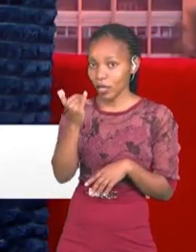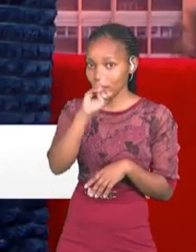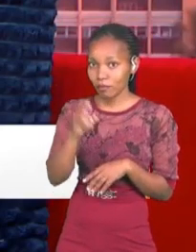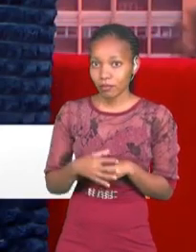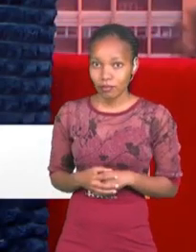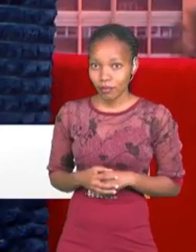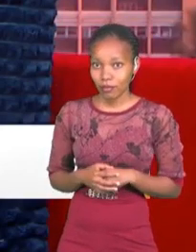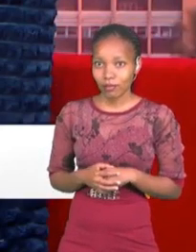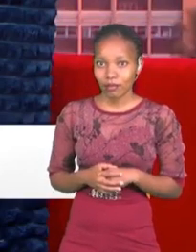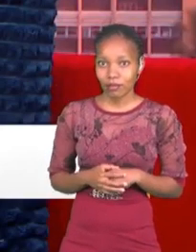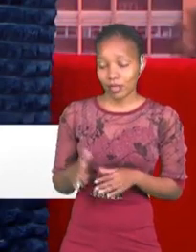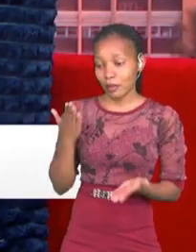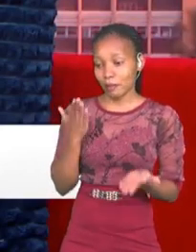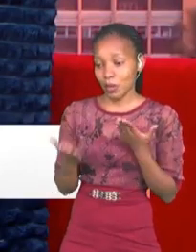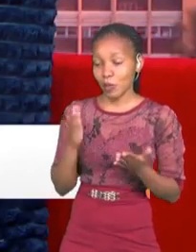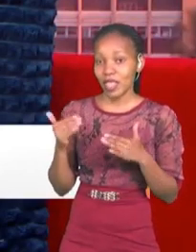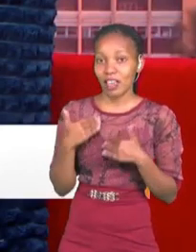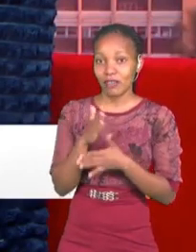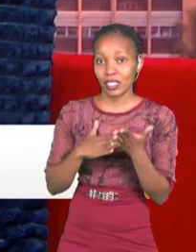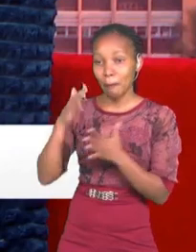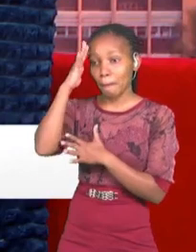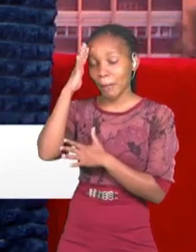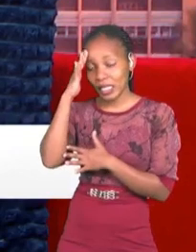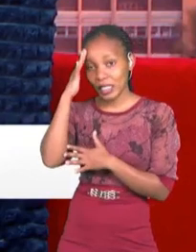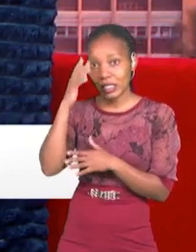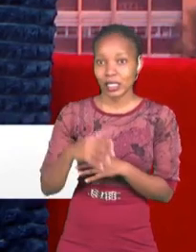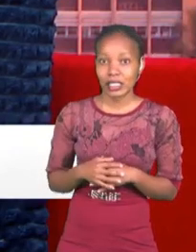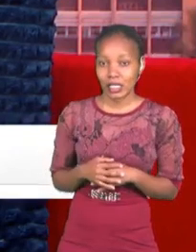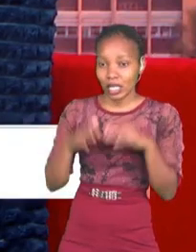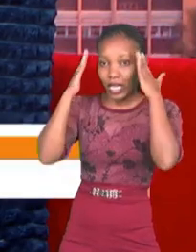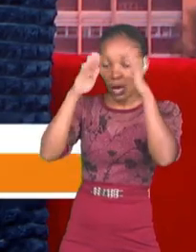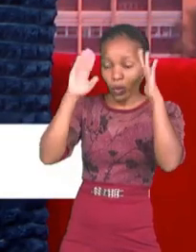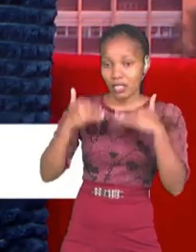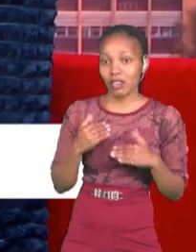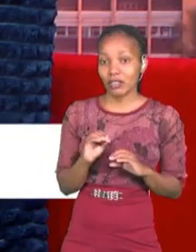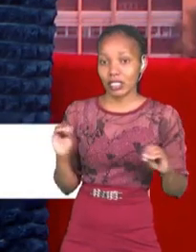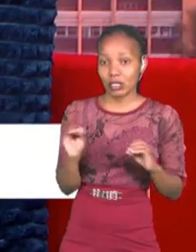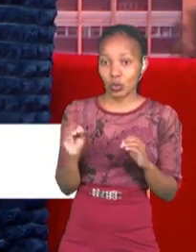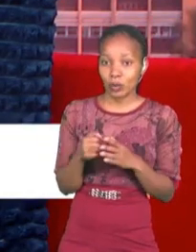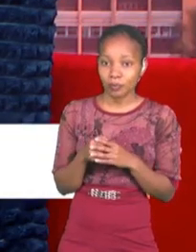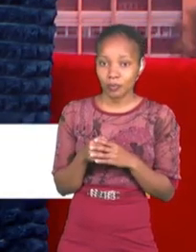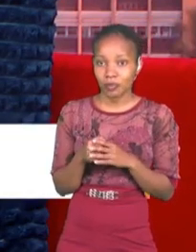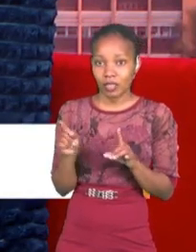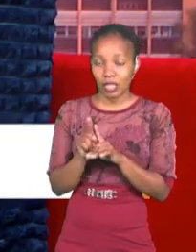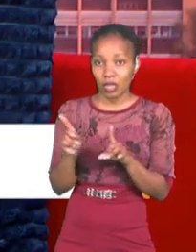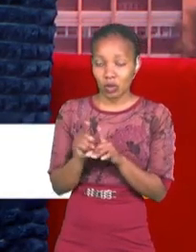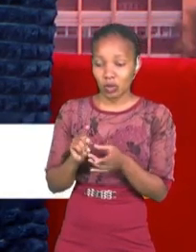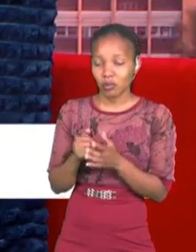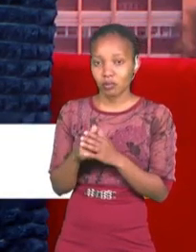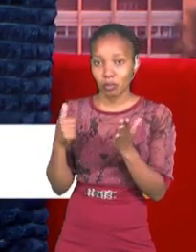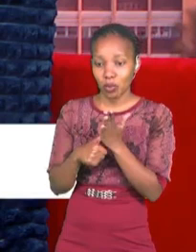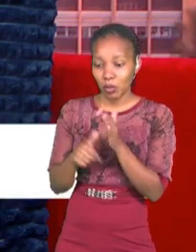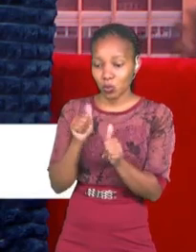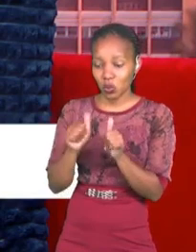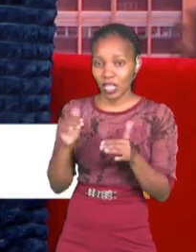Maybe there are some misconceptions. Maybe just lack of awareness. Maybe lack of the complications which is